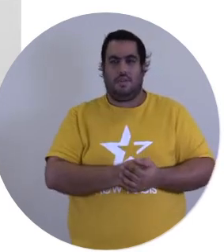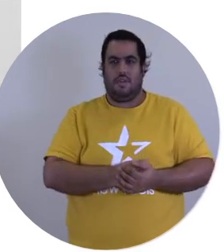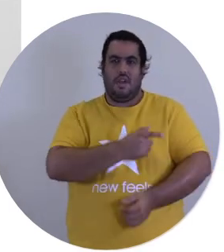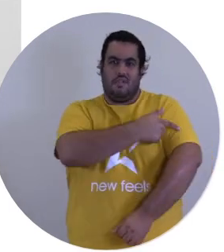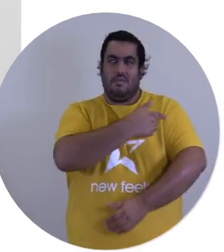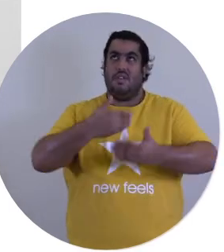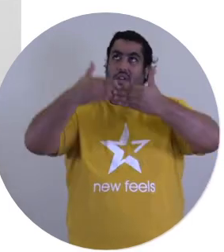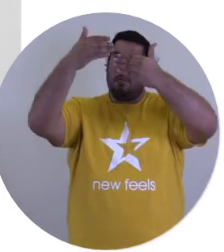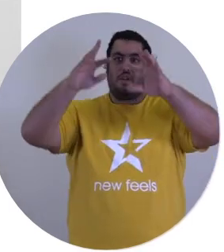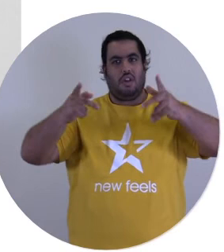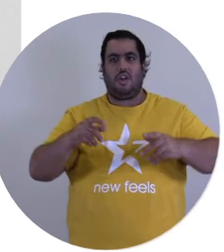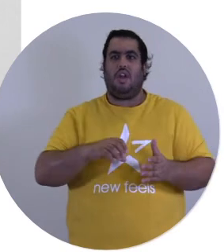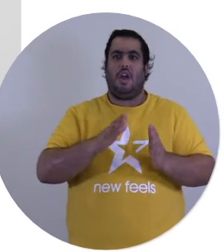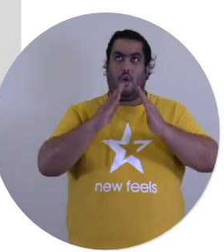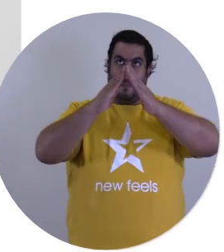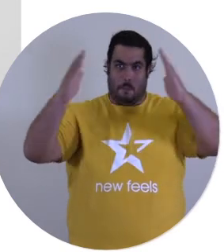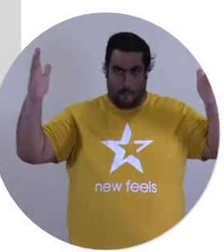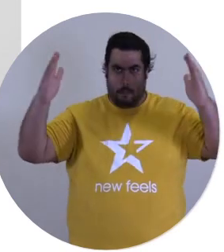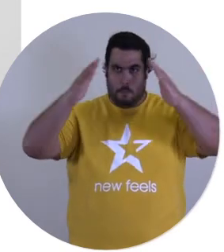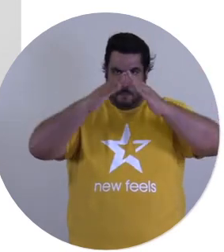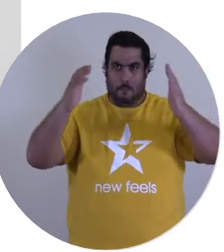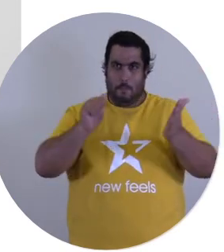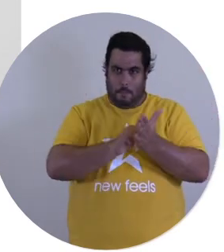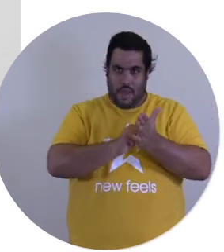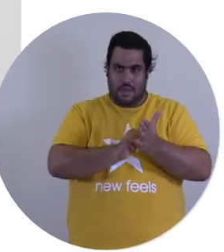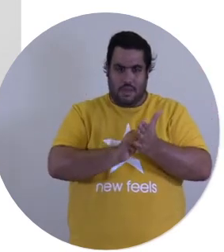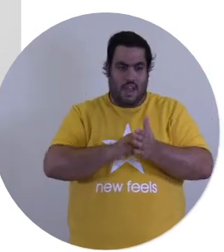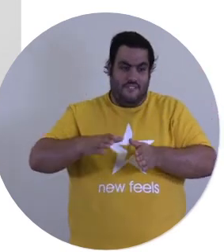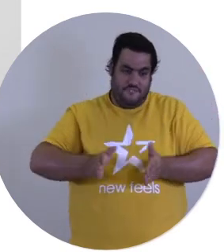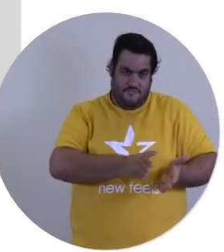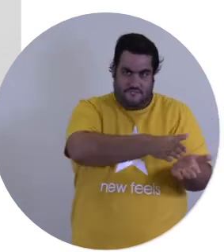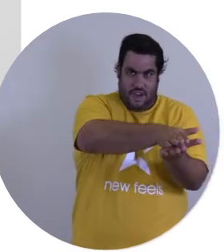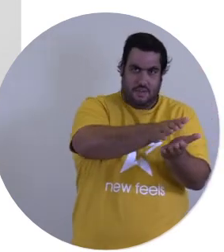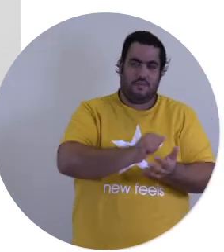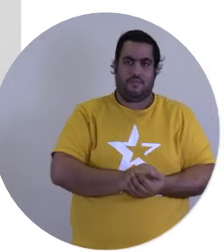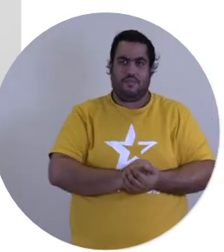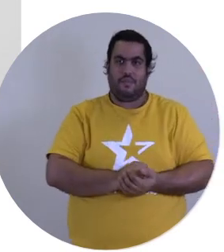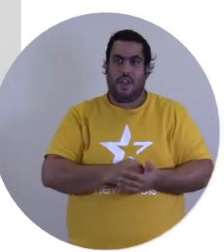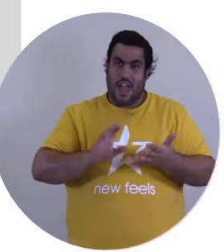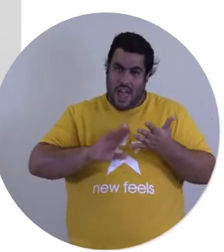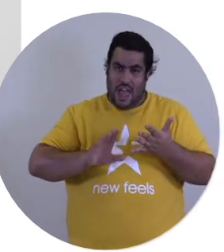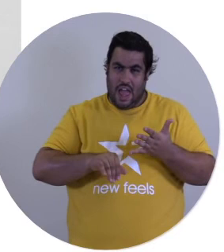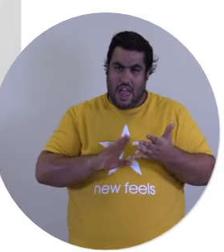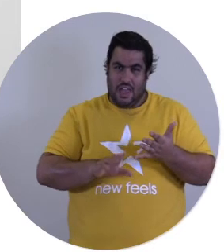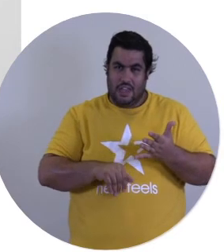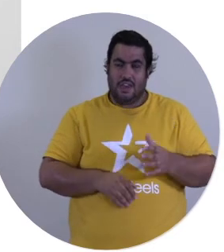to change something in your possession, something that you own, that you can make it reflect your personality.